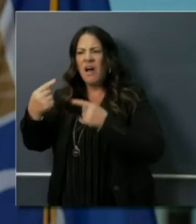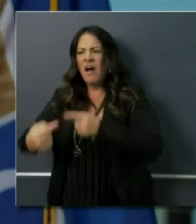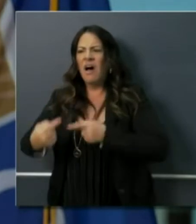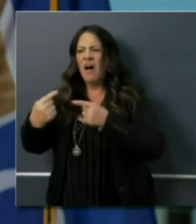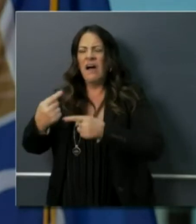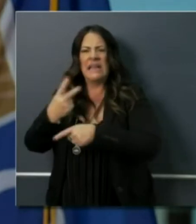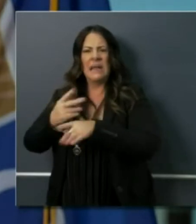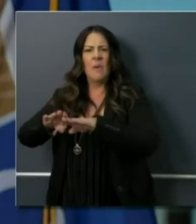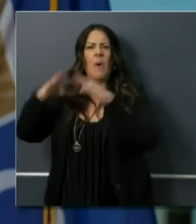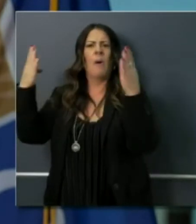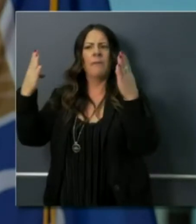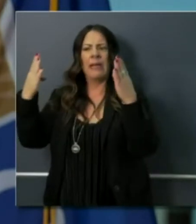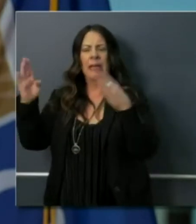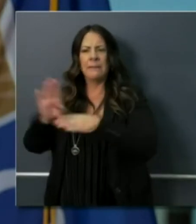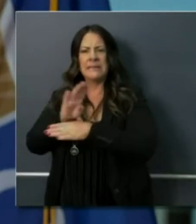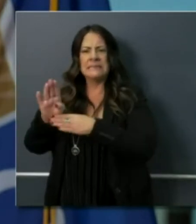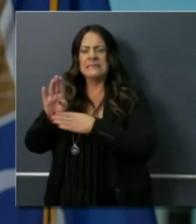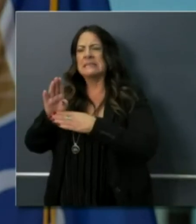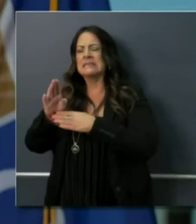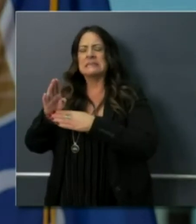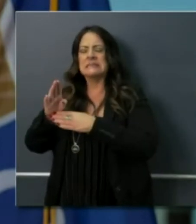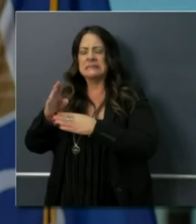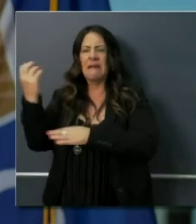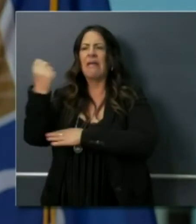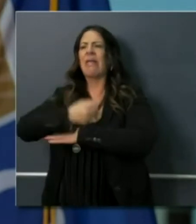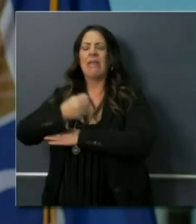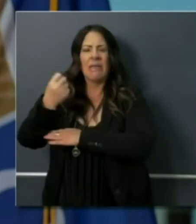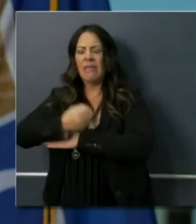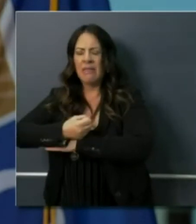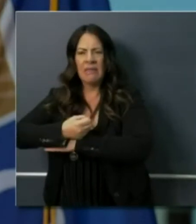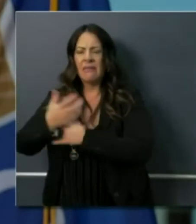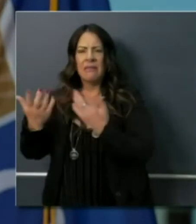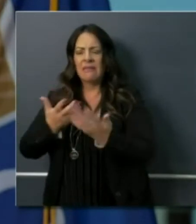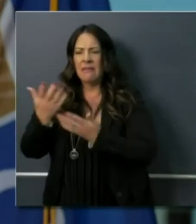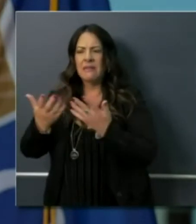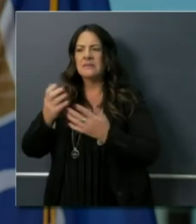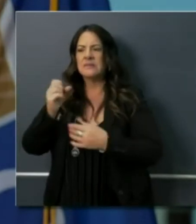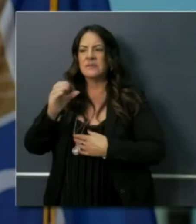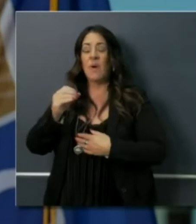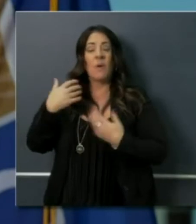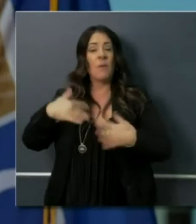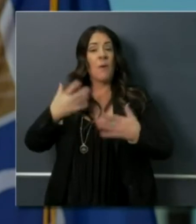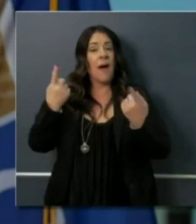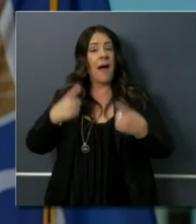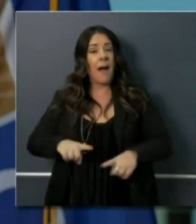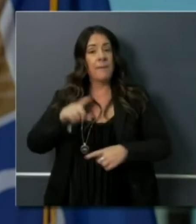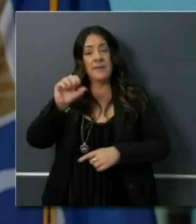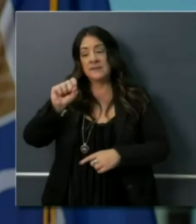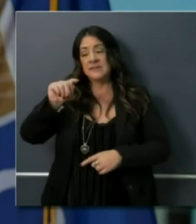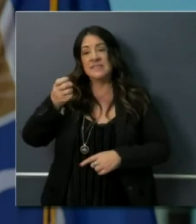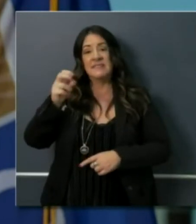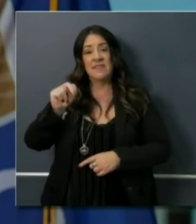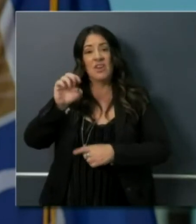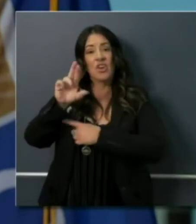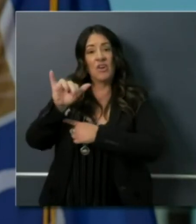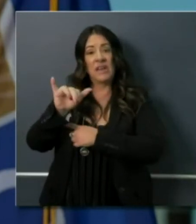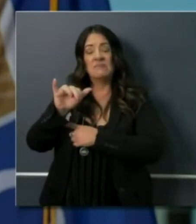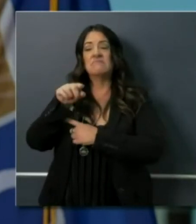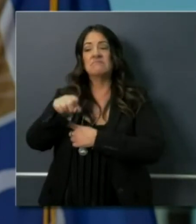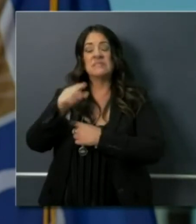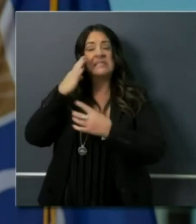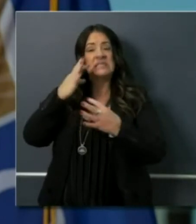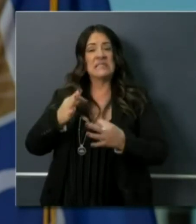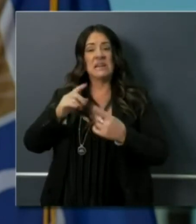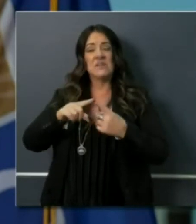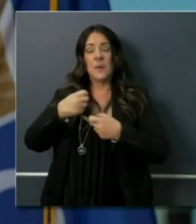unemployment and the economic impact that has created. They inspired a conversation with FEMA that leads